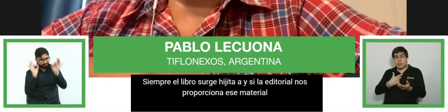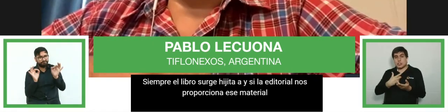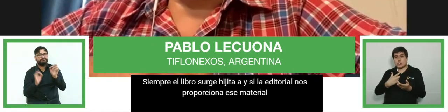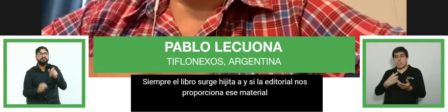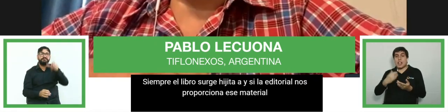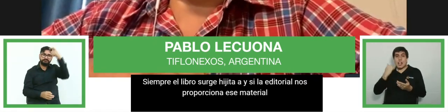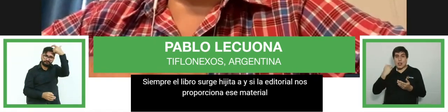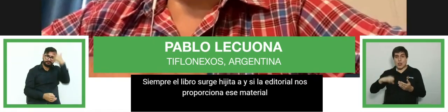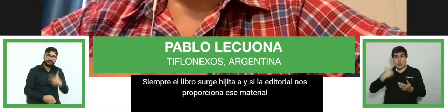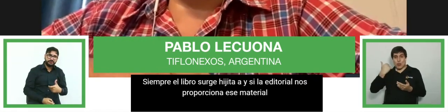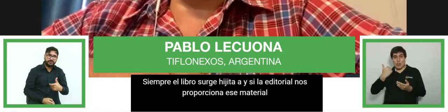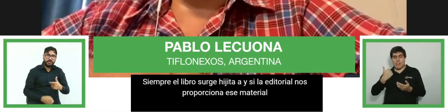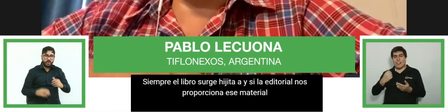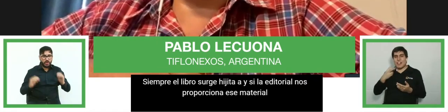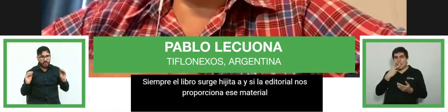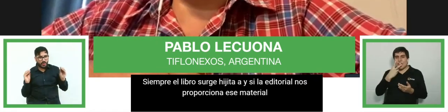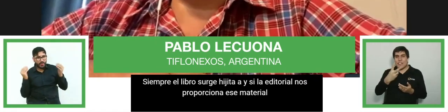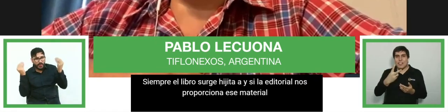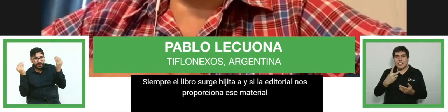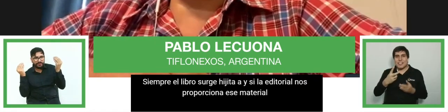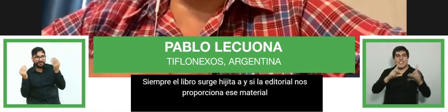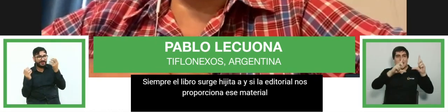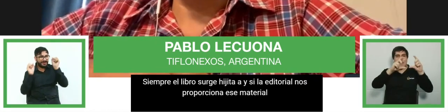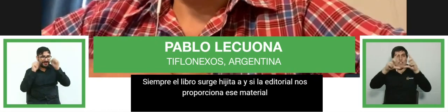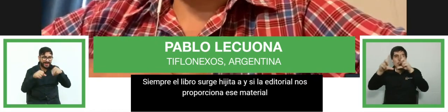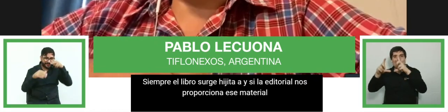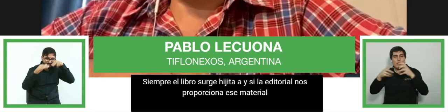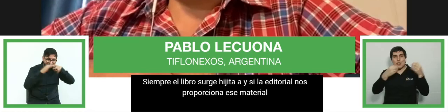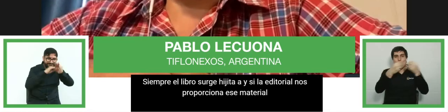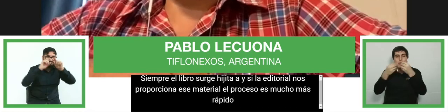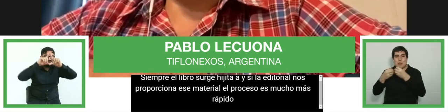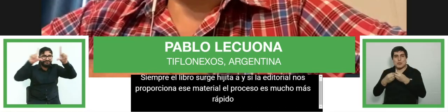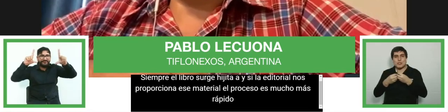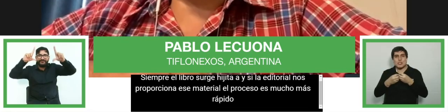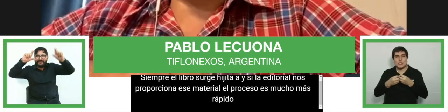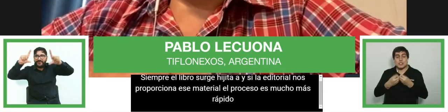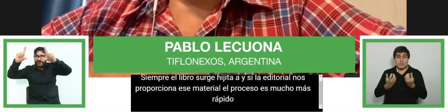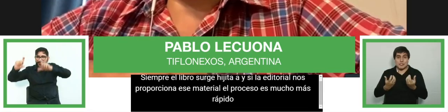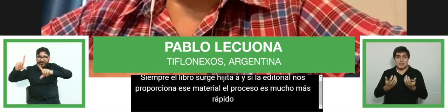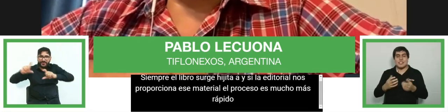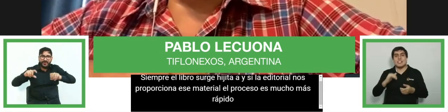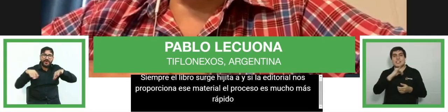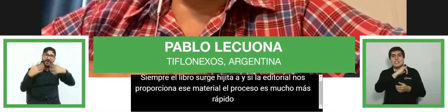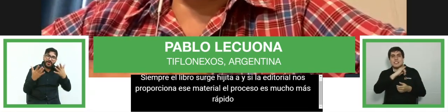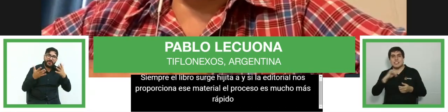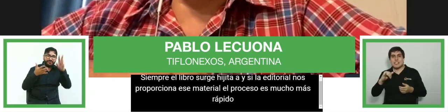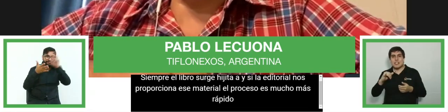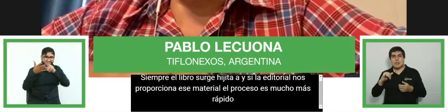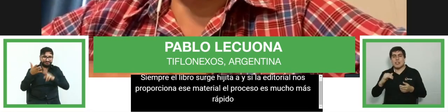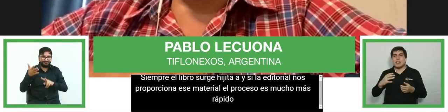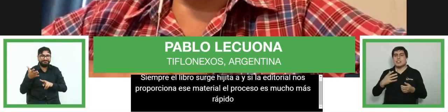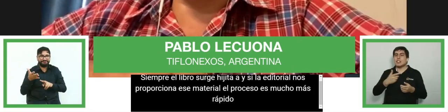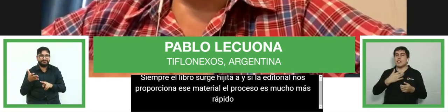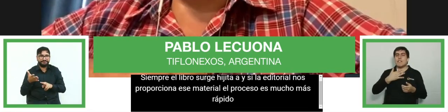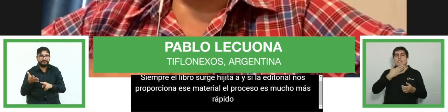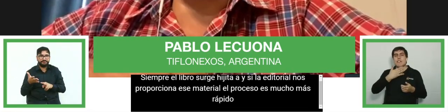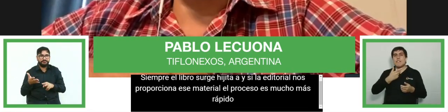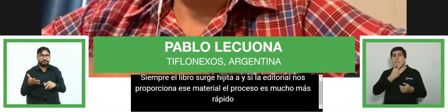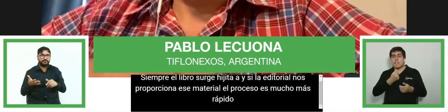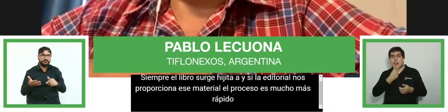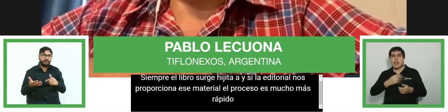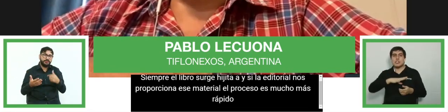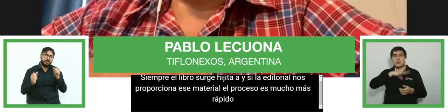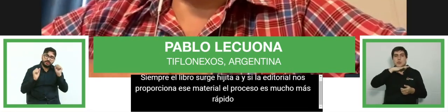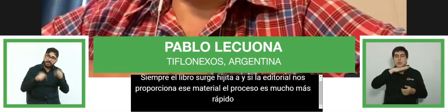of text, and everything needs to be organized in a way that is easy to navigate, easy to understand, needs